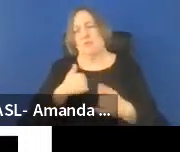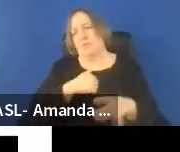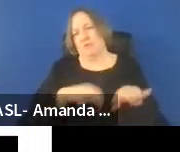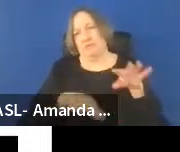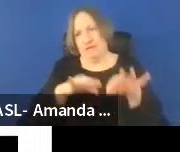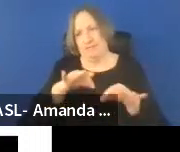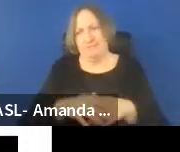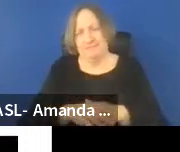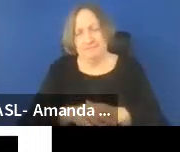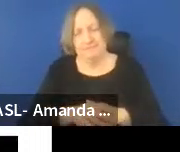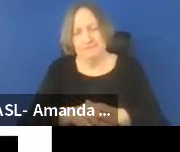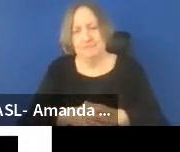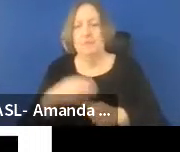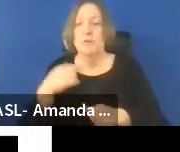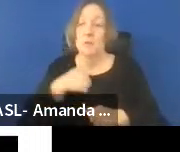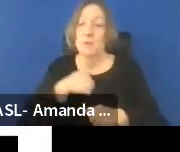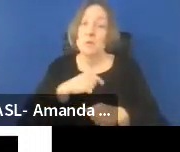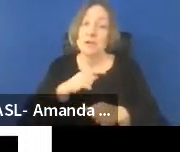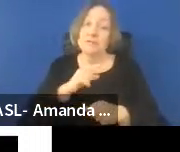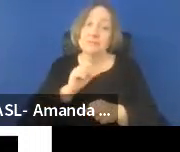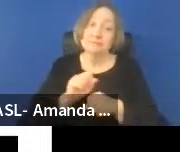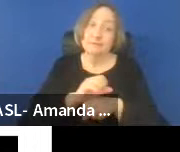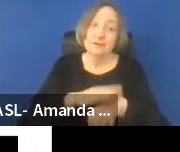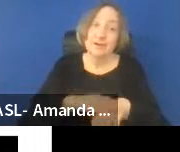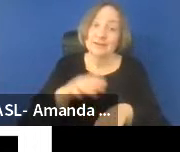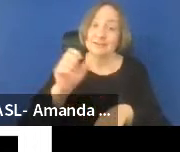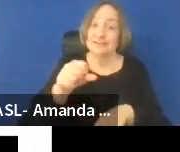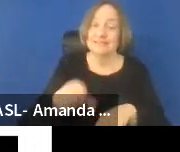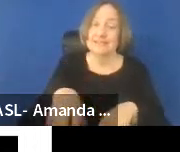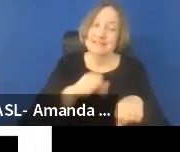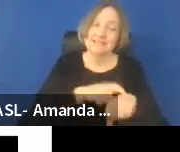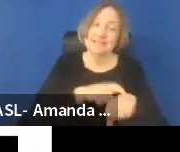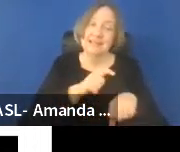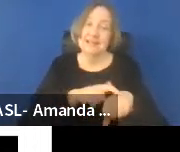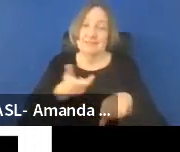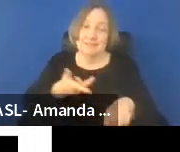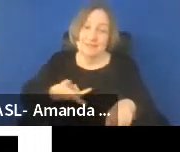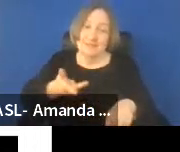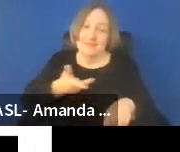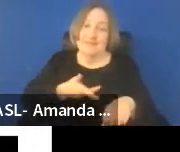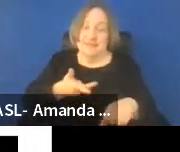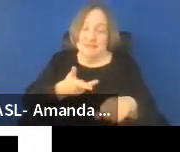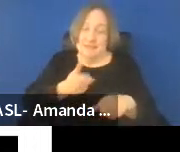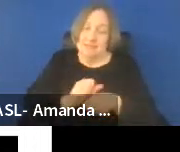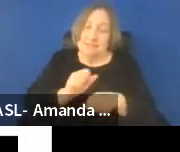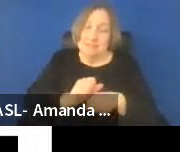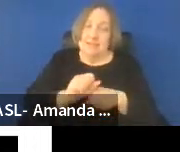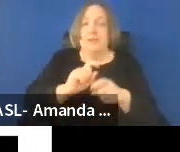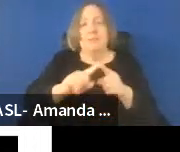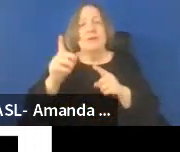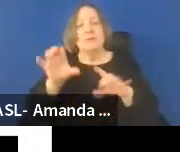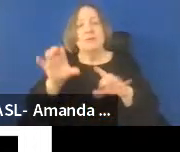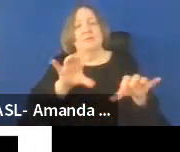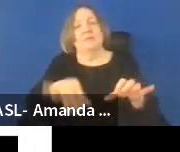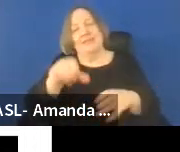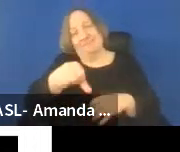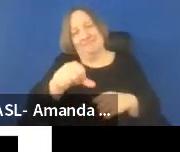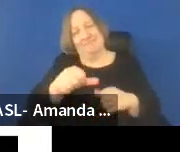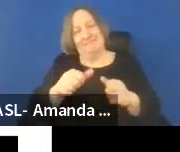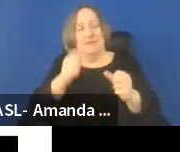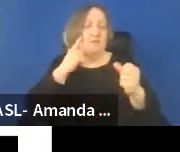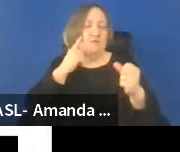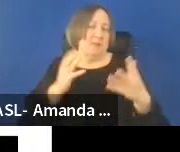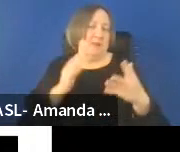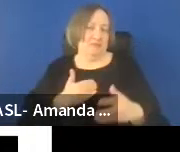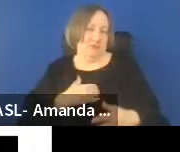found. But we are doing it. It takes us a little longer as a team of three, but that's the direction we're going with many of